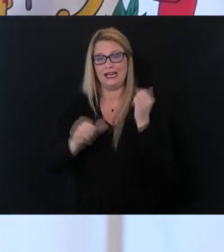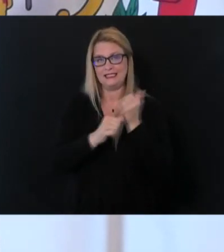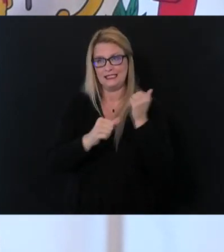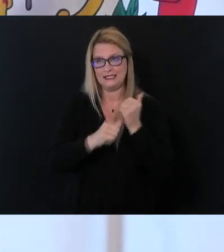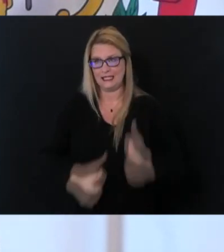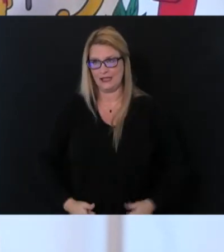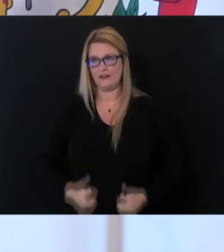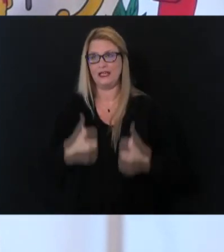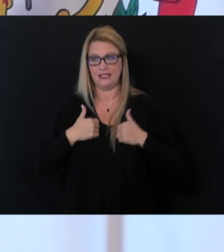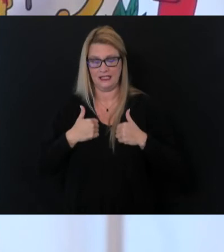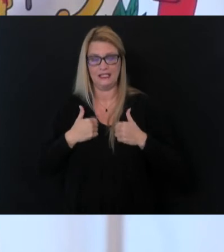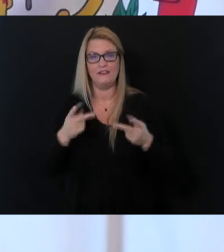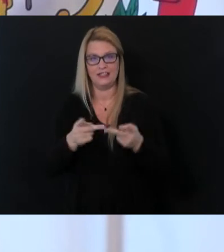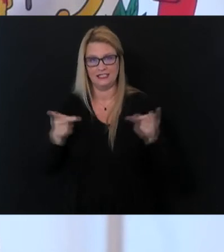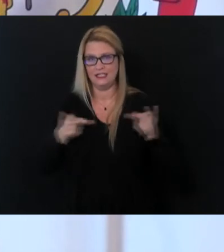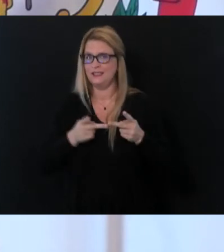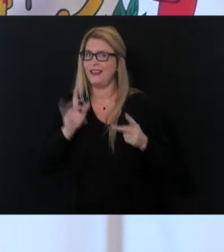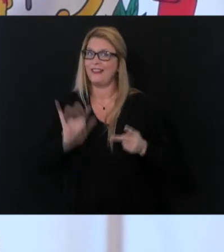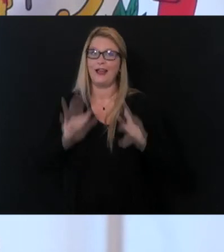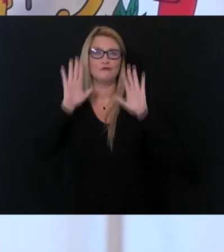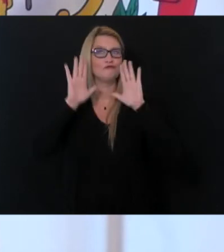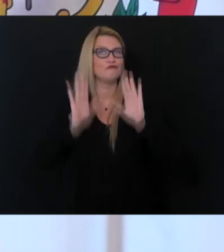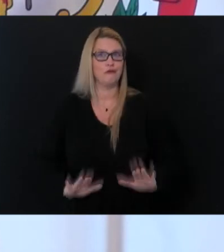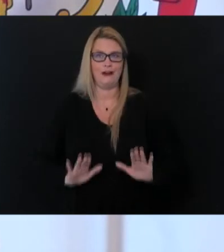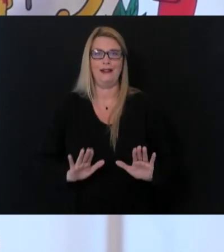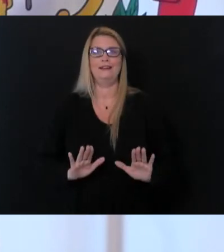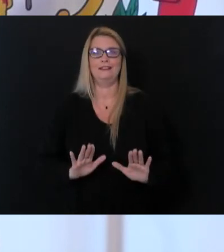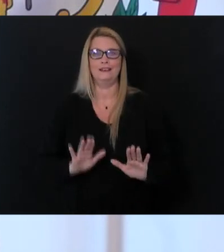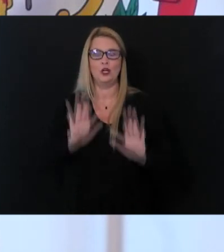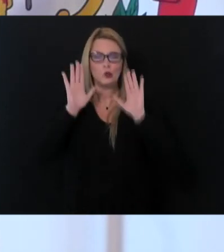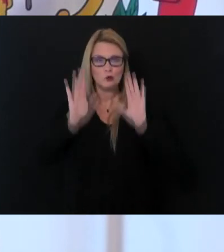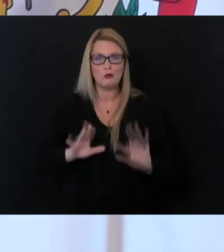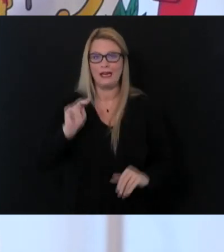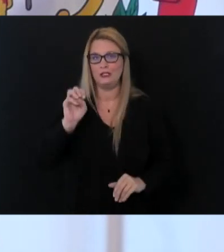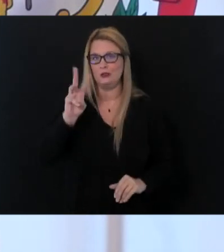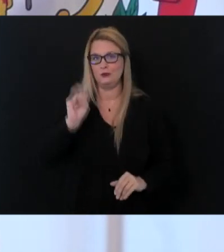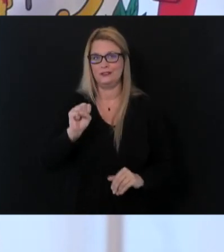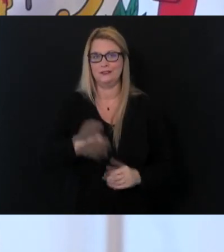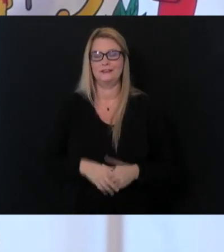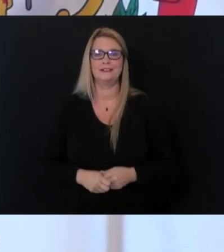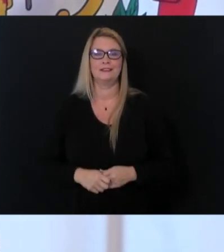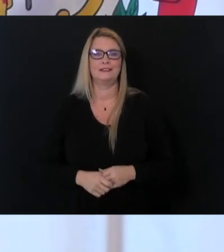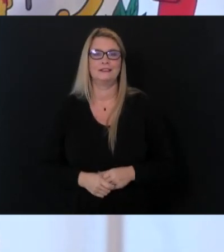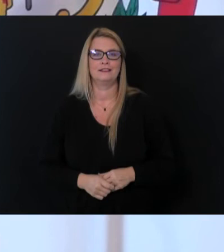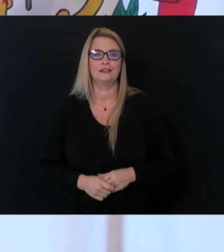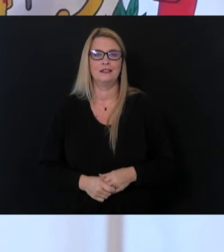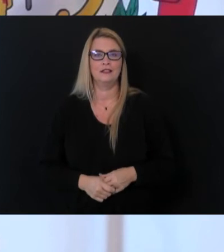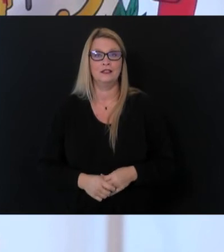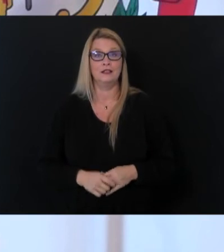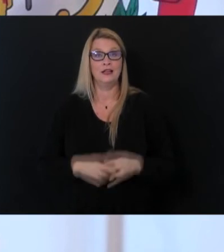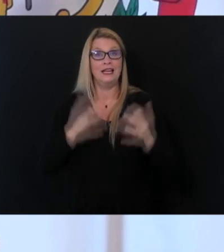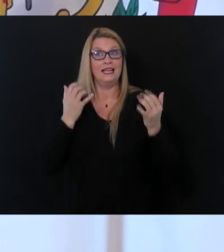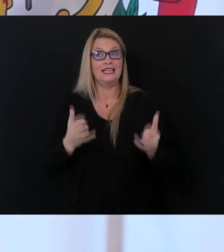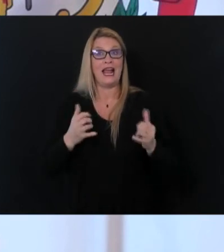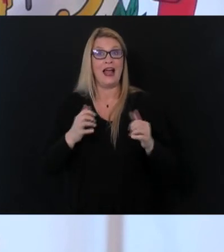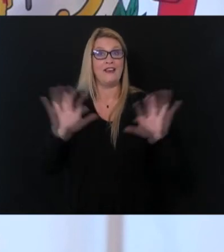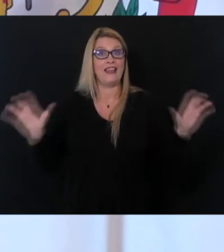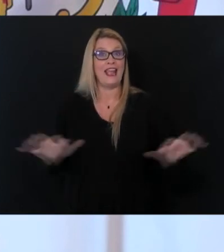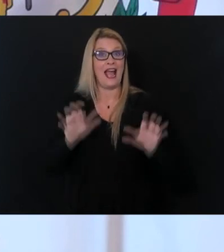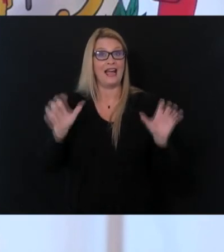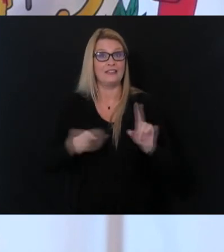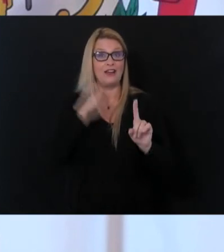facilities. That's great, guys. I mean, it is great. And we've cut the number of active outbreaks in